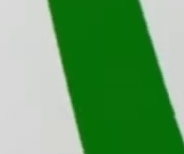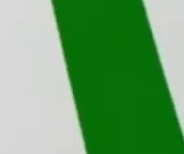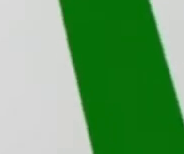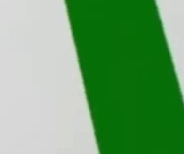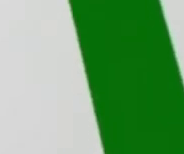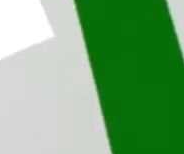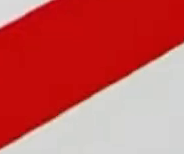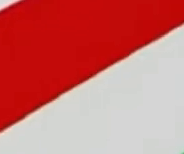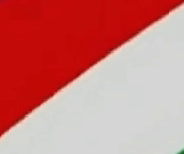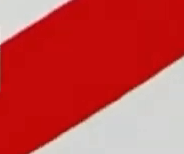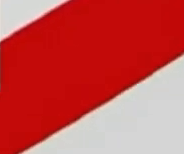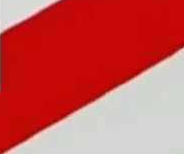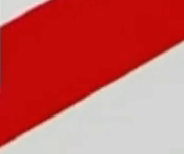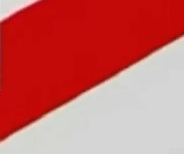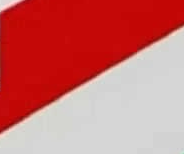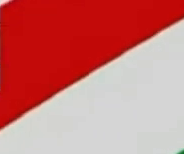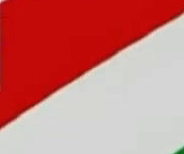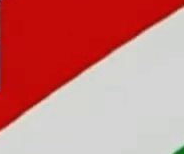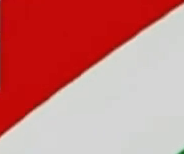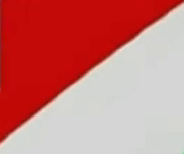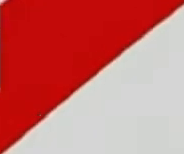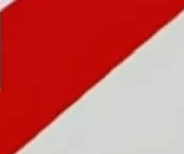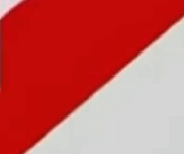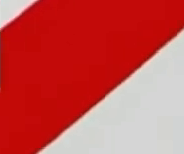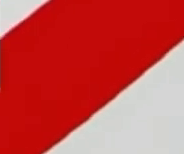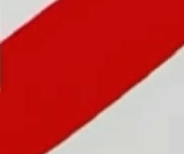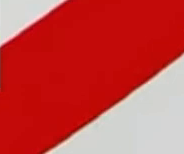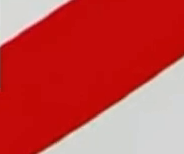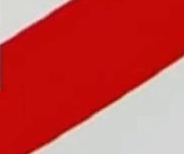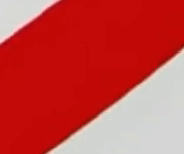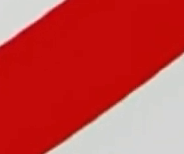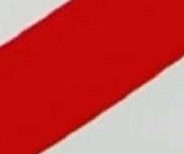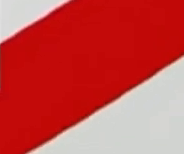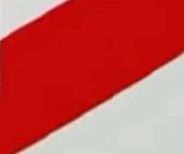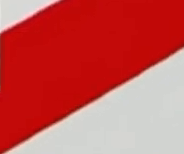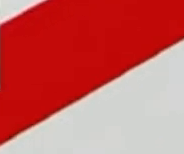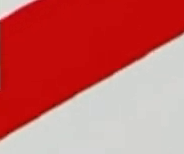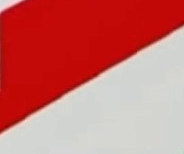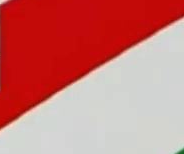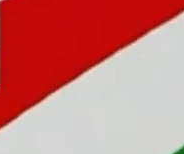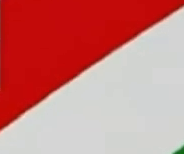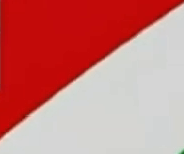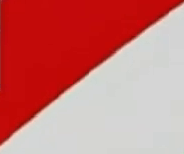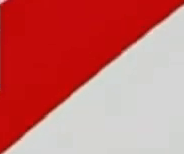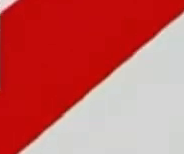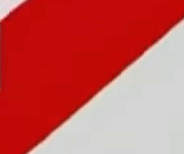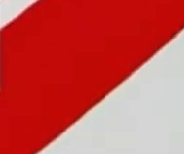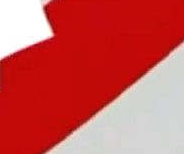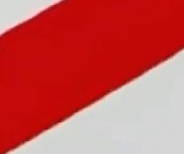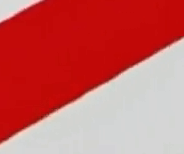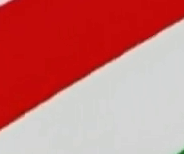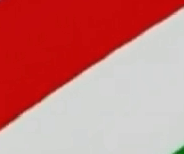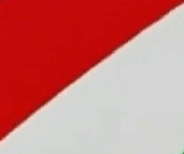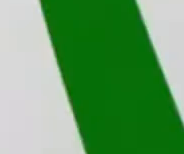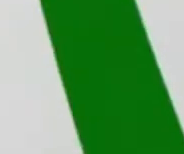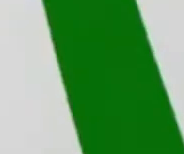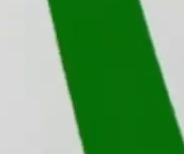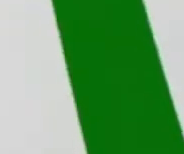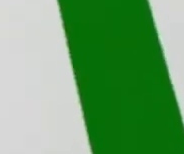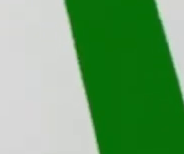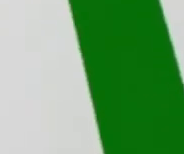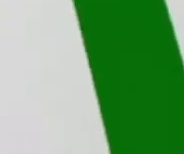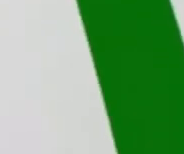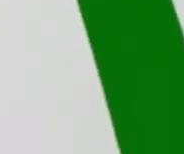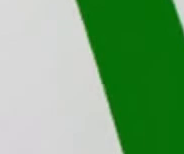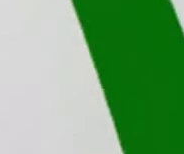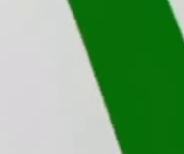they have to offer? KBC Channel 1 has organized a gubernatorial debate for Machakos aspirants this